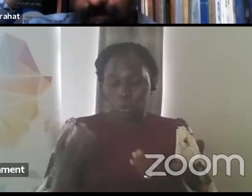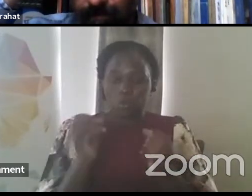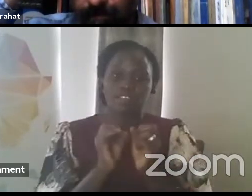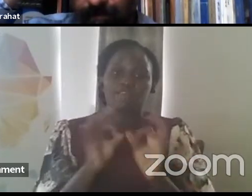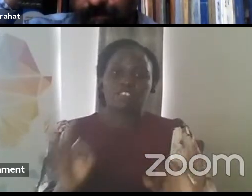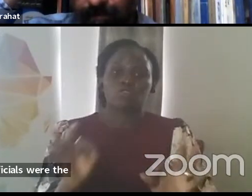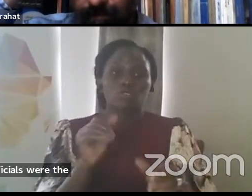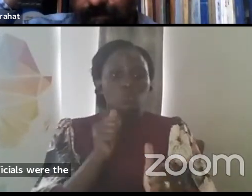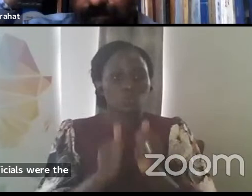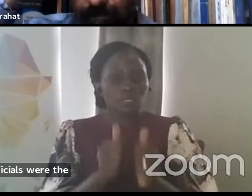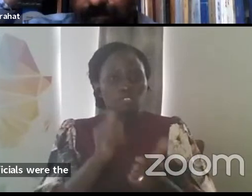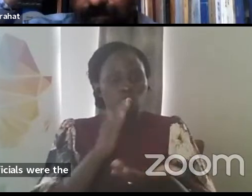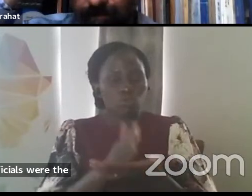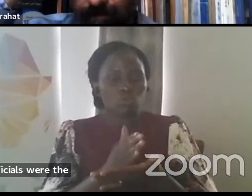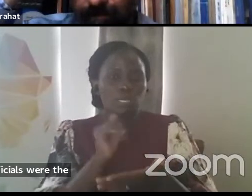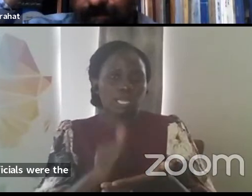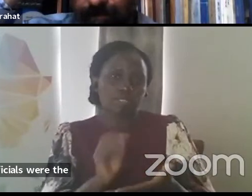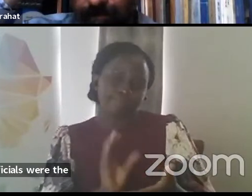they use these laws or not.